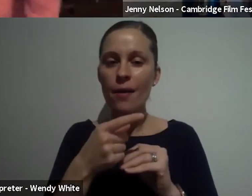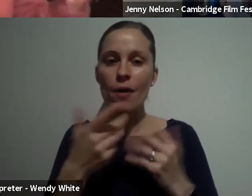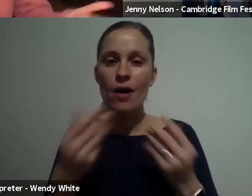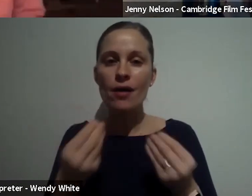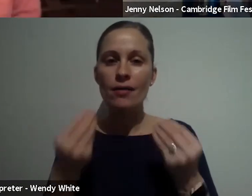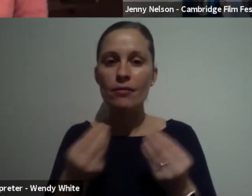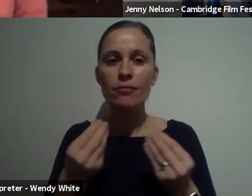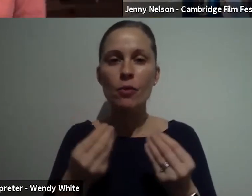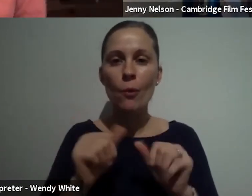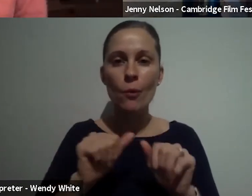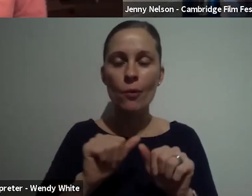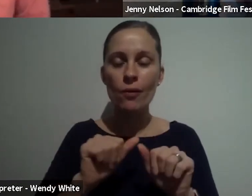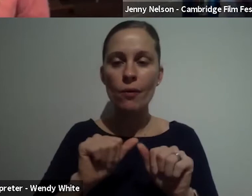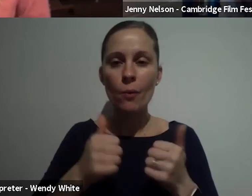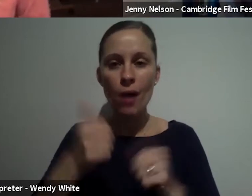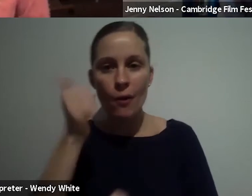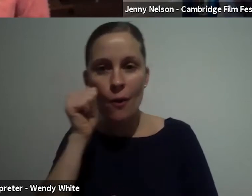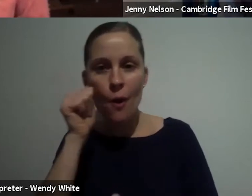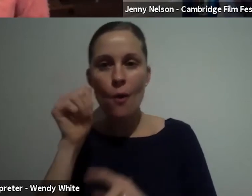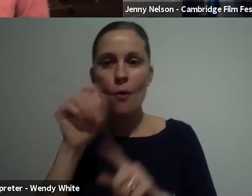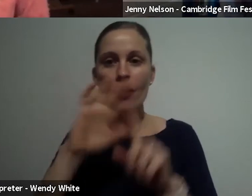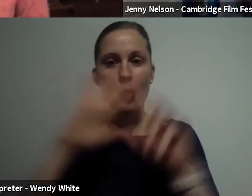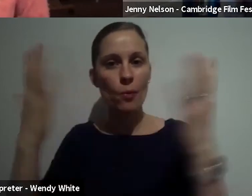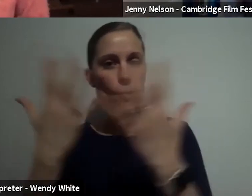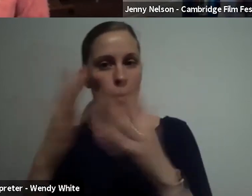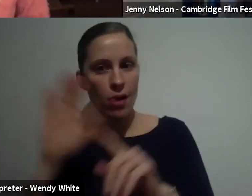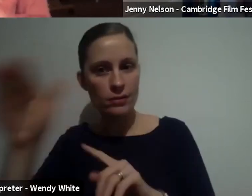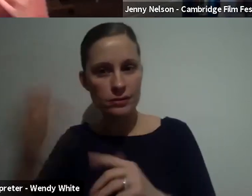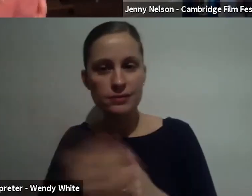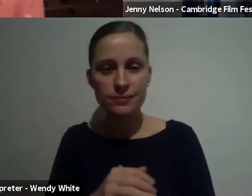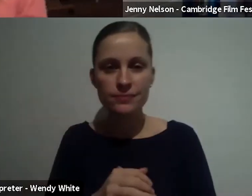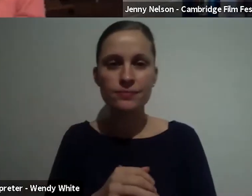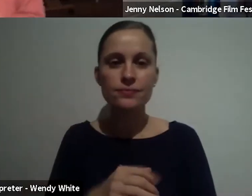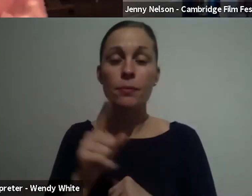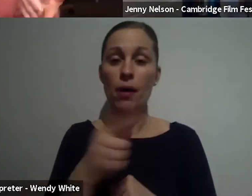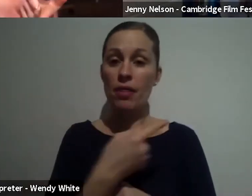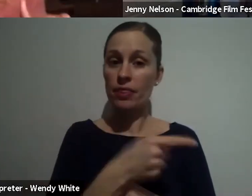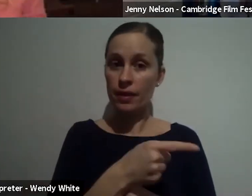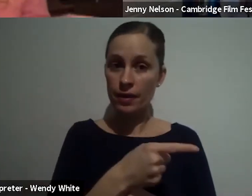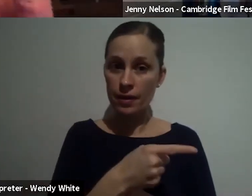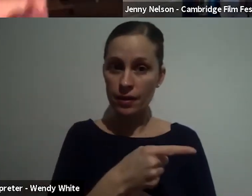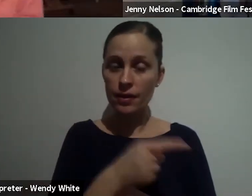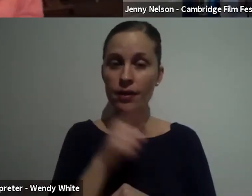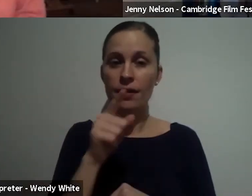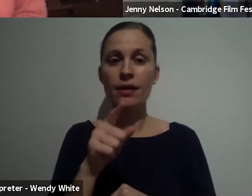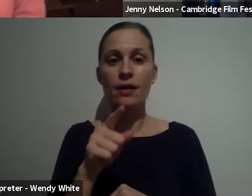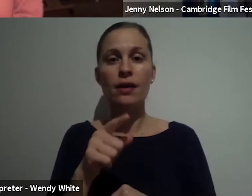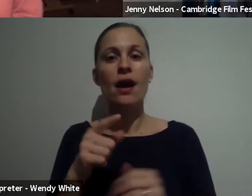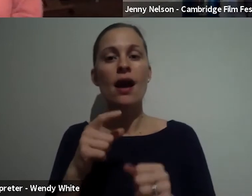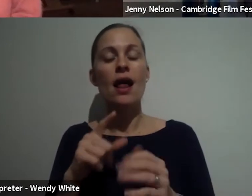very, very, very well known abroad. And not only them, also Niños del Brasil, as you